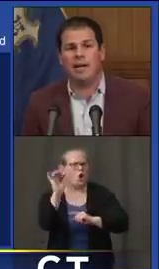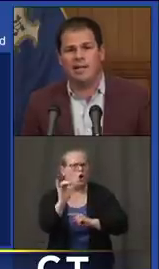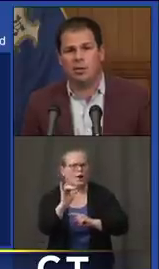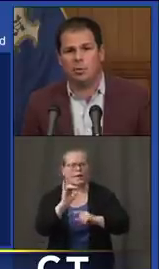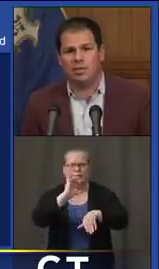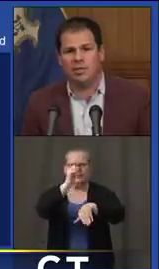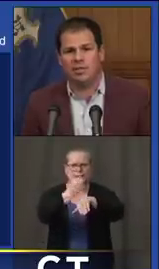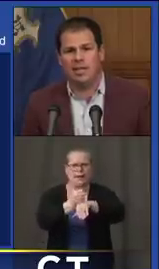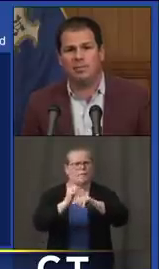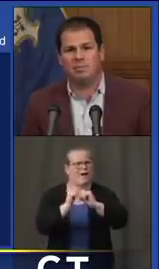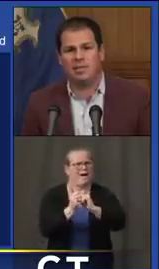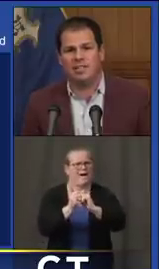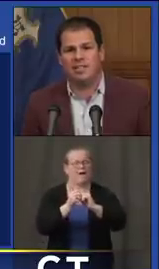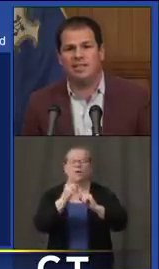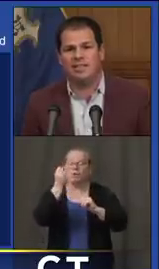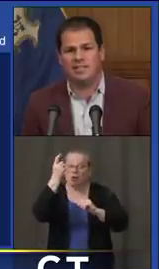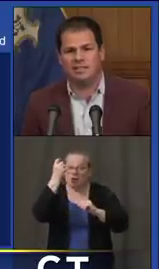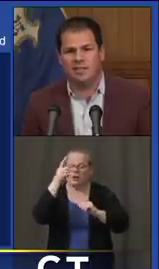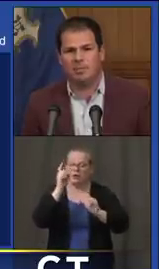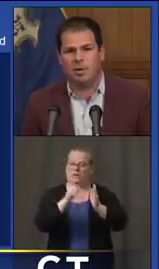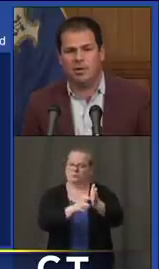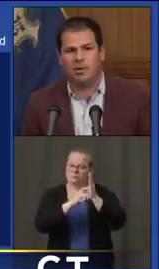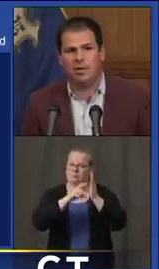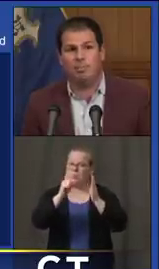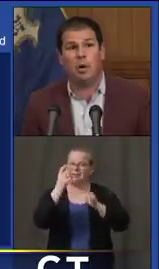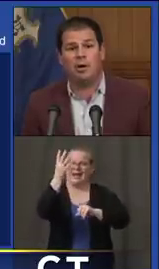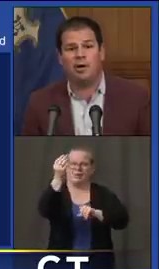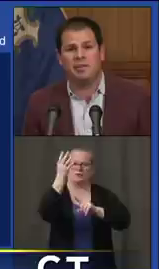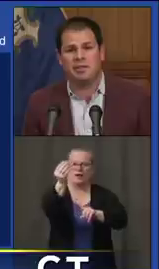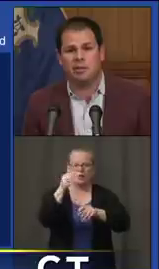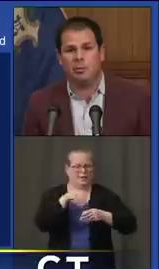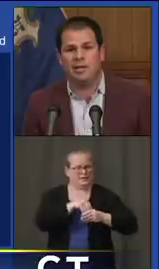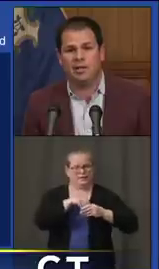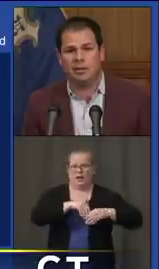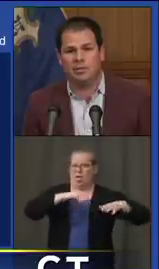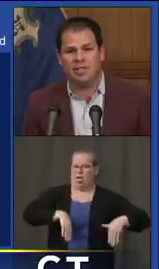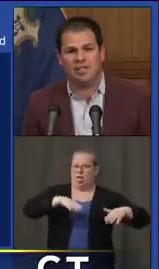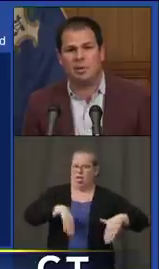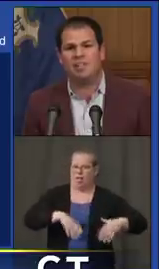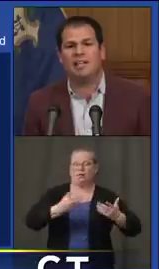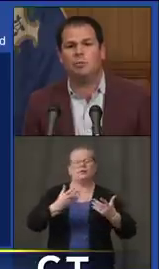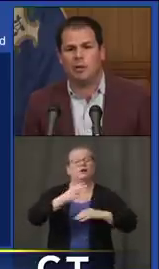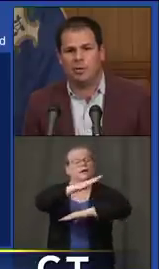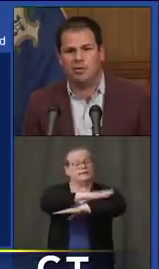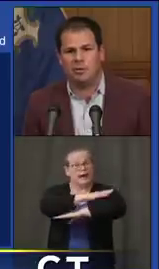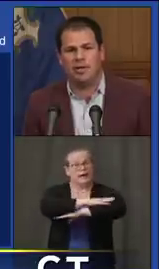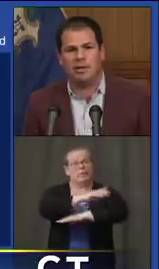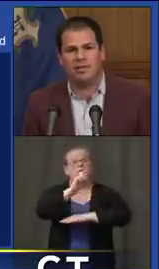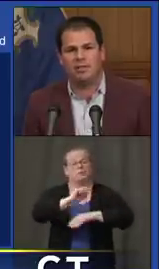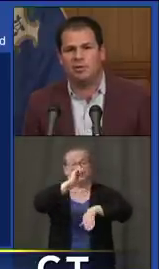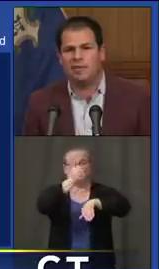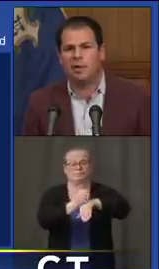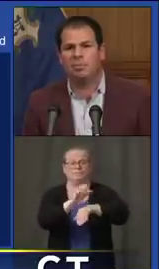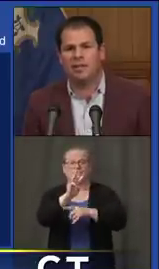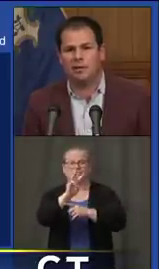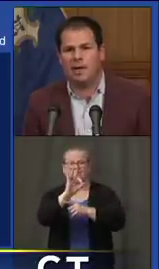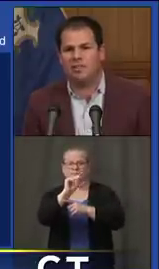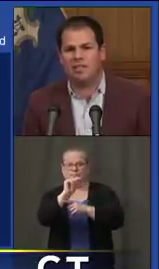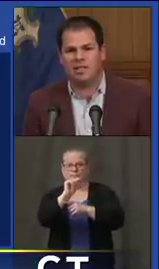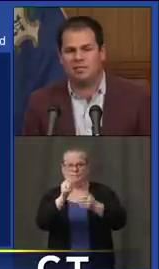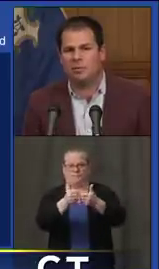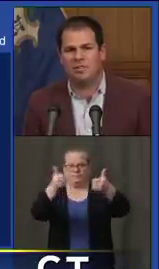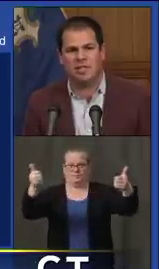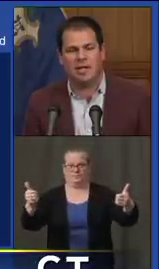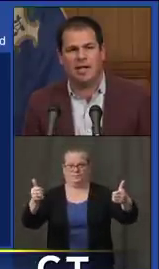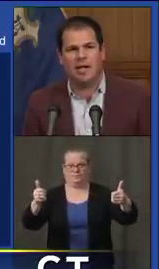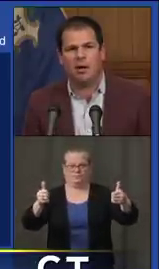outdoor dining only, tables placed at least 6 feet apart. Bar areas are going to remain closed, as well as any recreational areas. So if there are playgrounds,